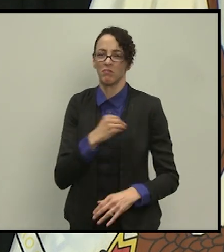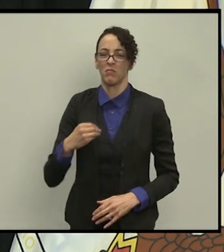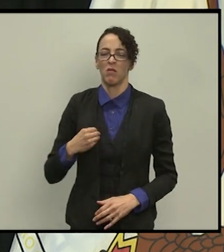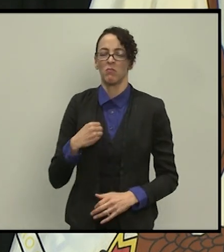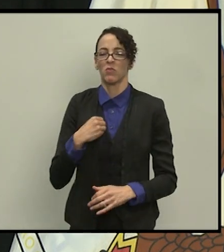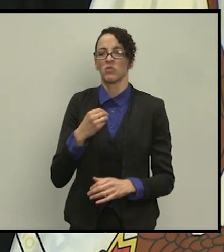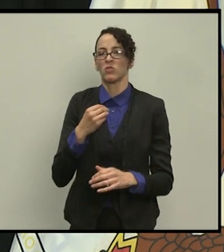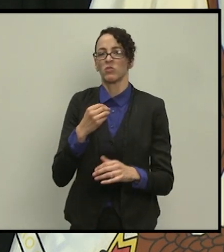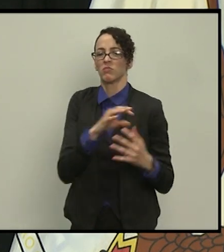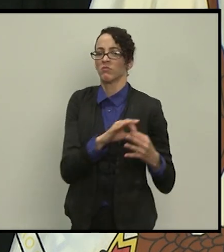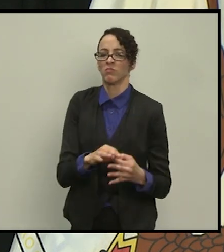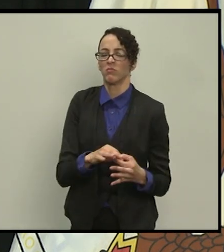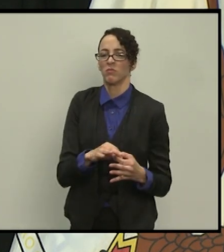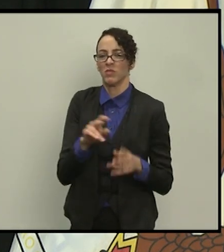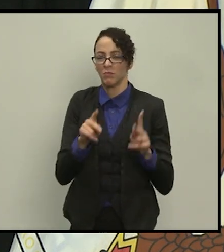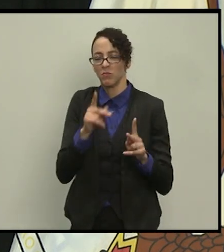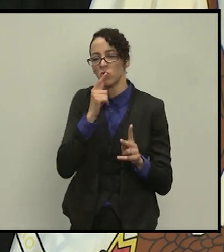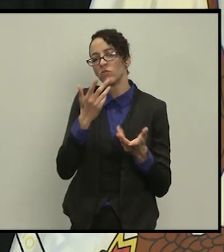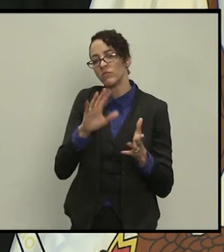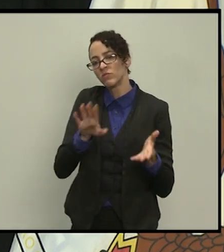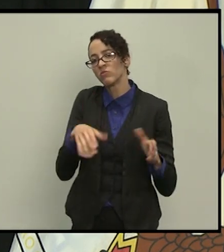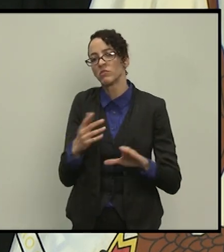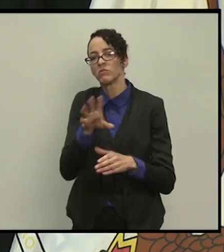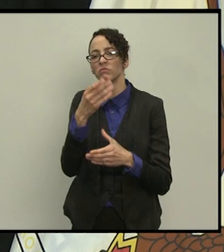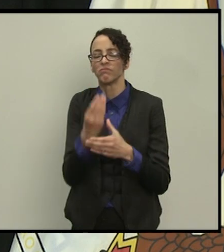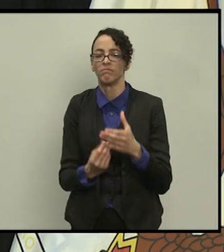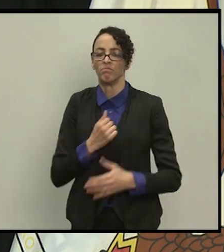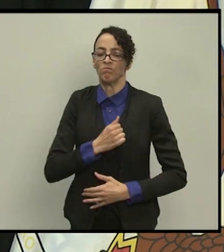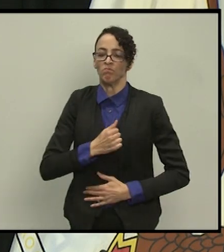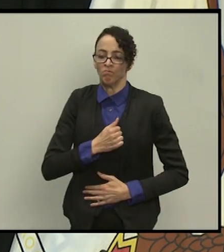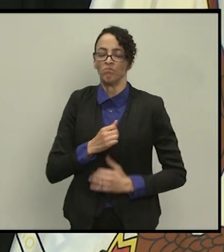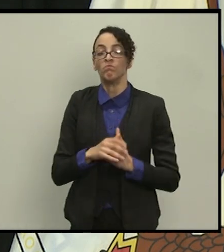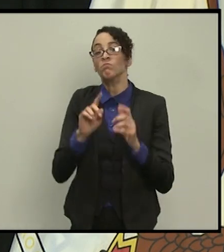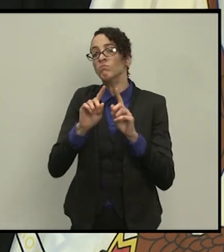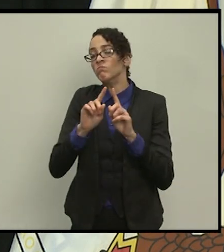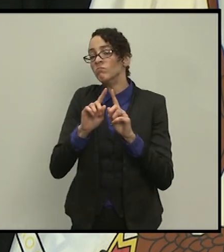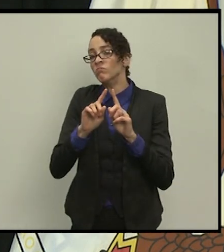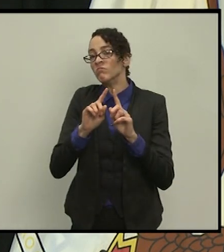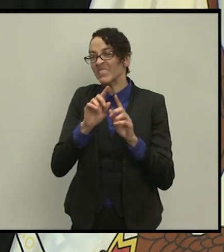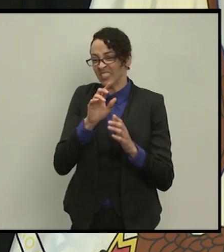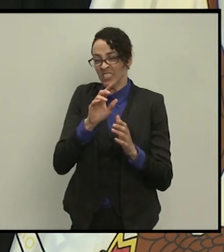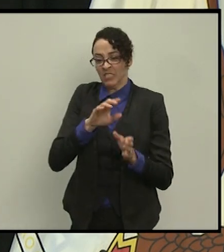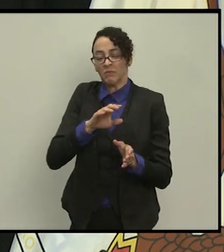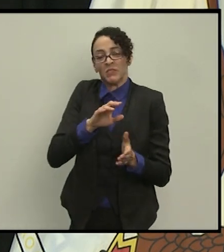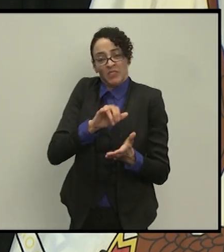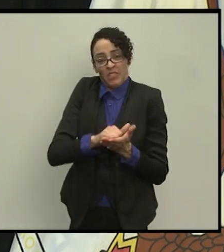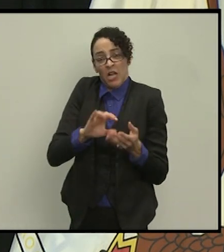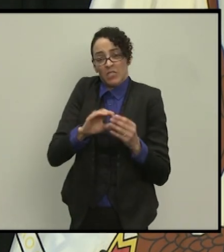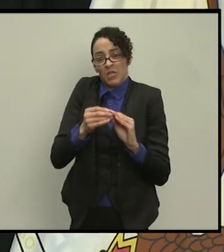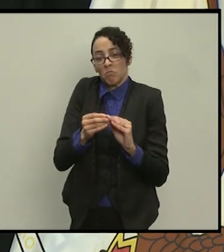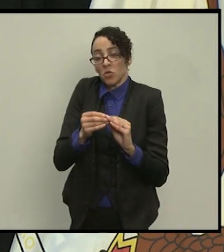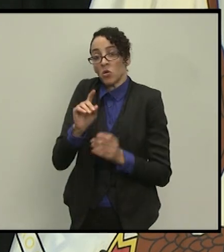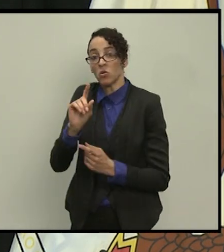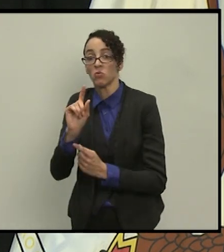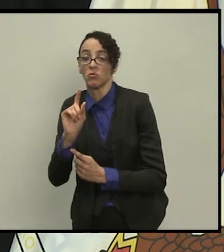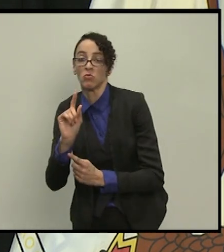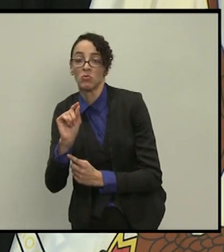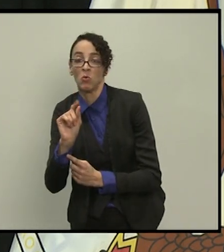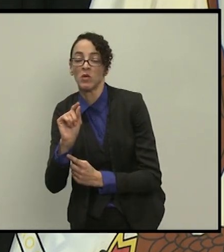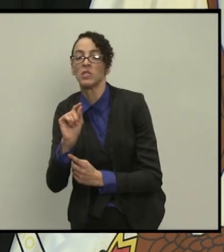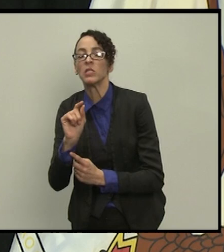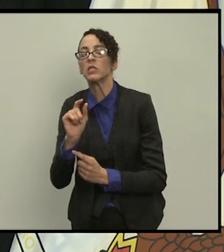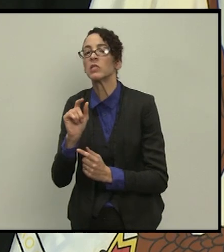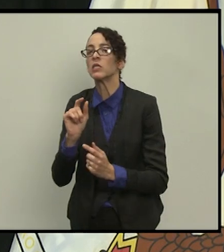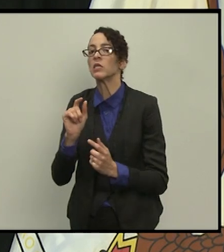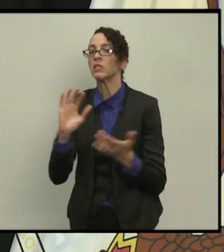That number is still relatively small compared to other jurisdictions. I expect those numbers to